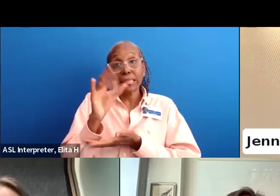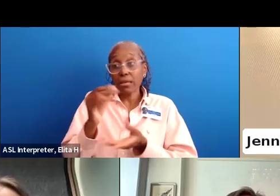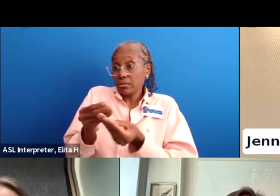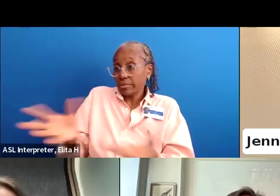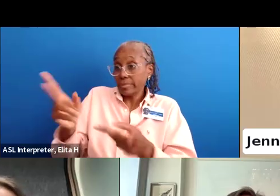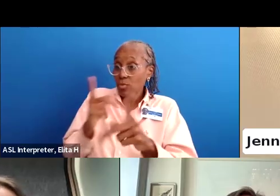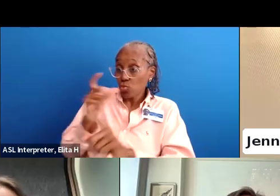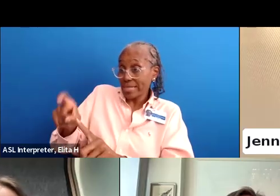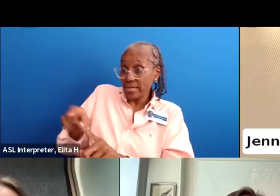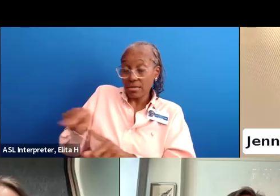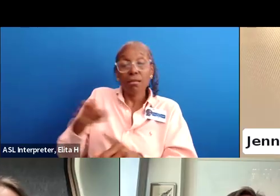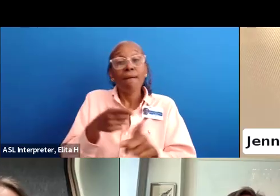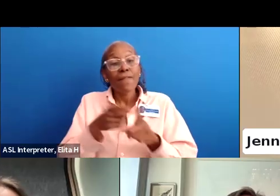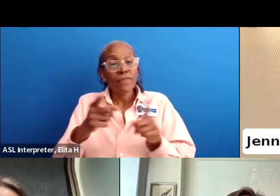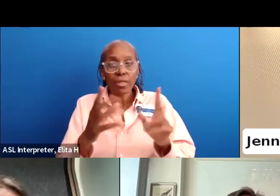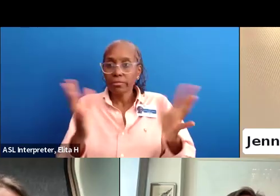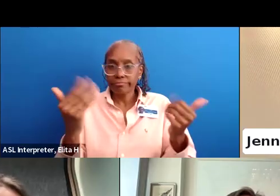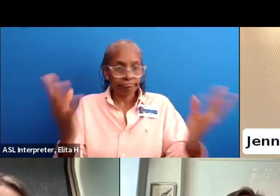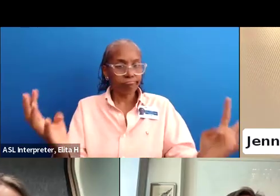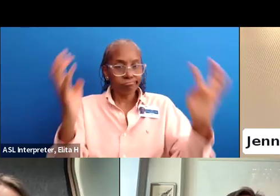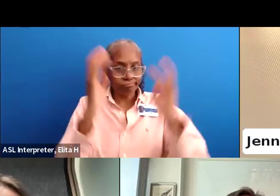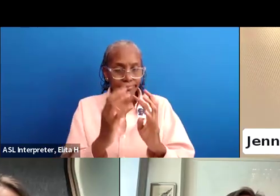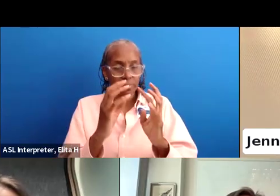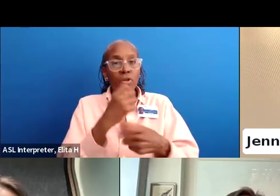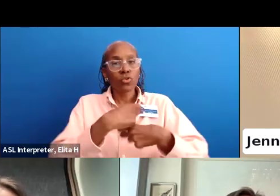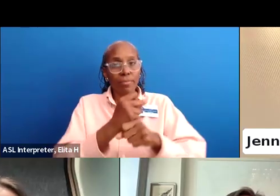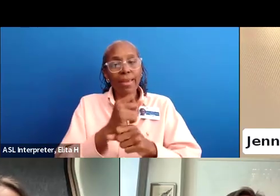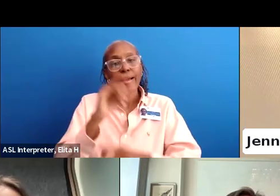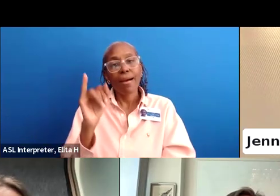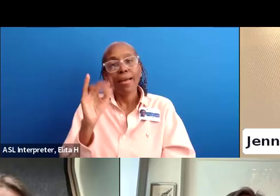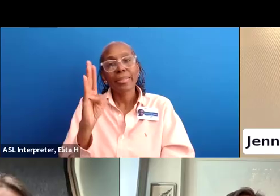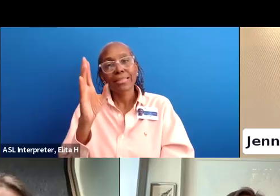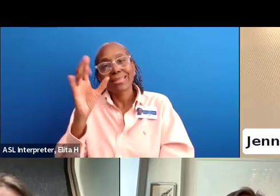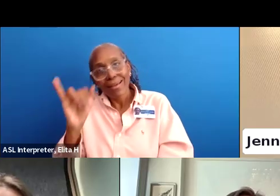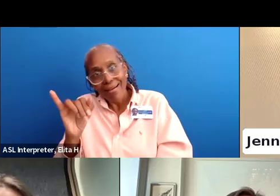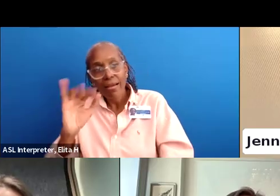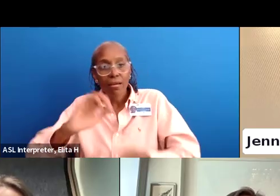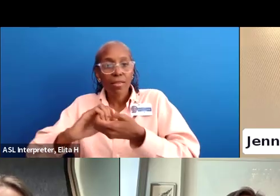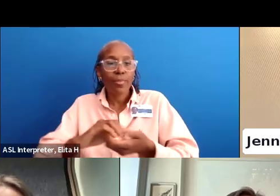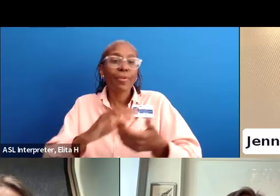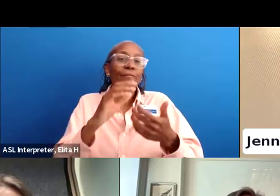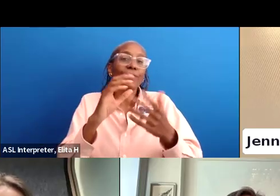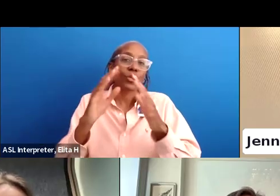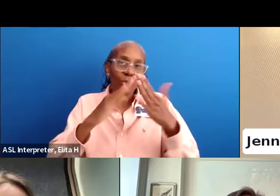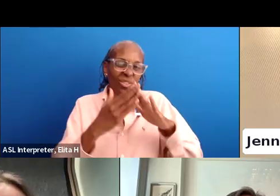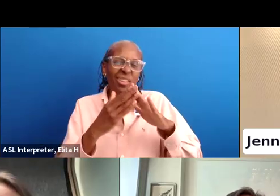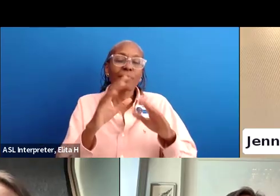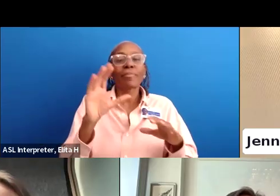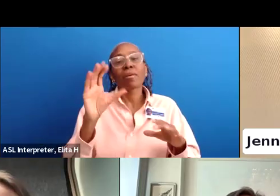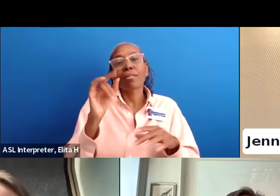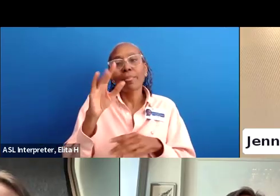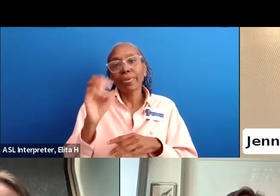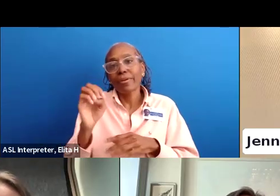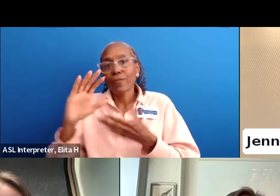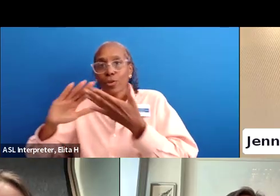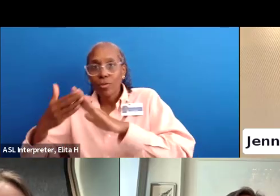them, our field came together to form the IBCI Collaborative Community, or the IBCICC. And